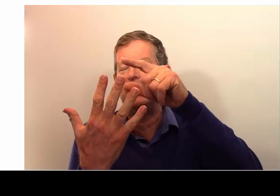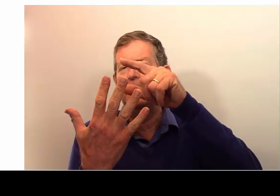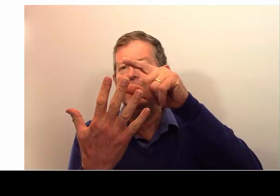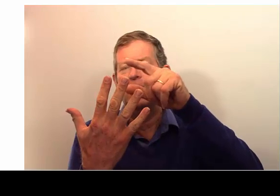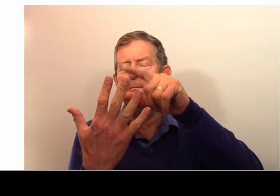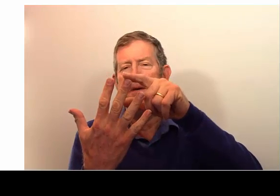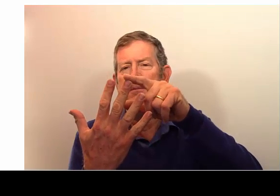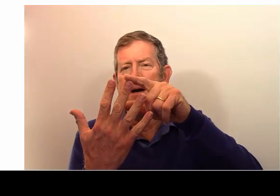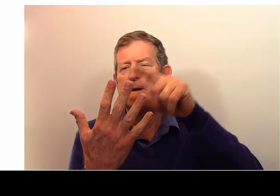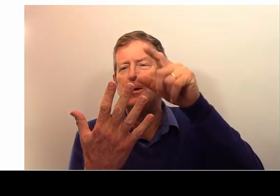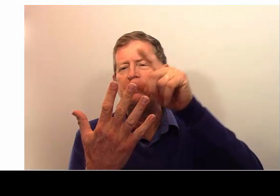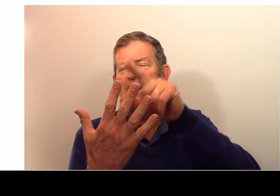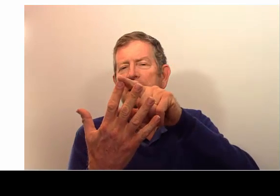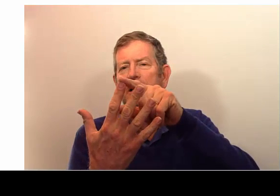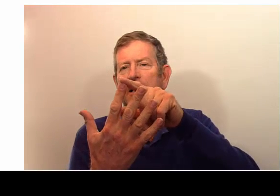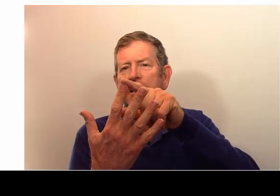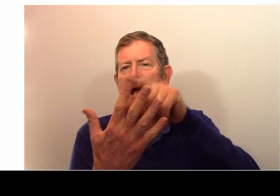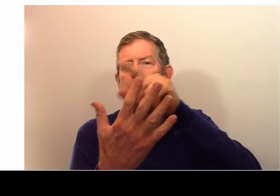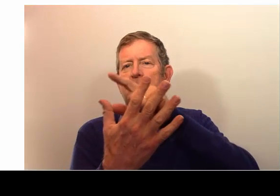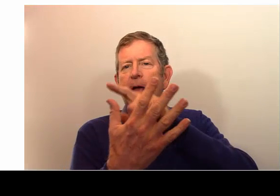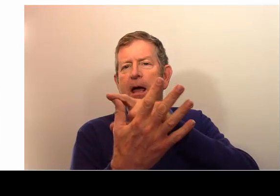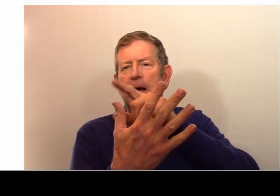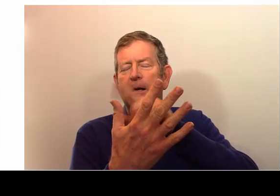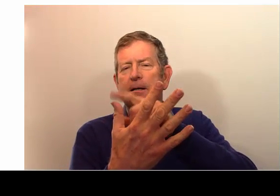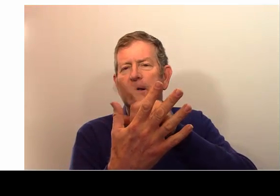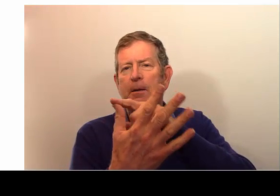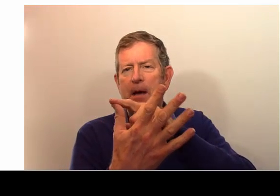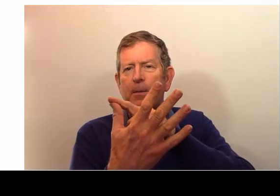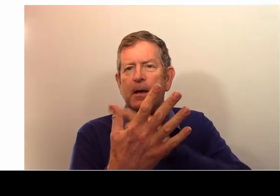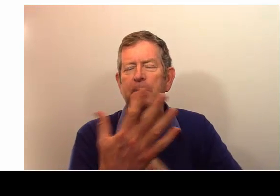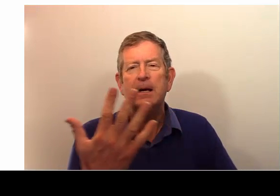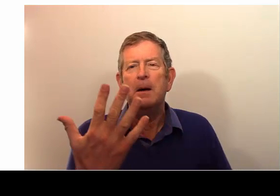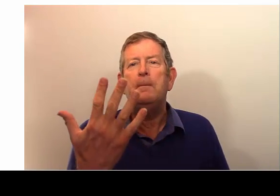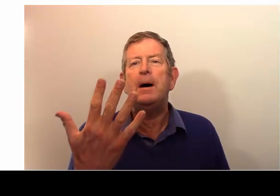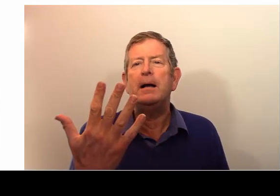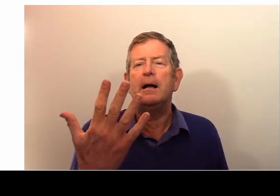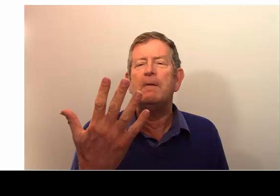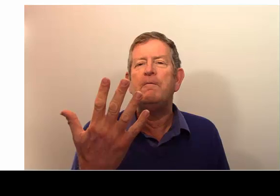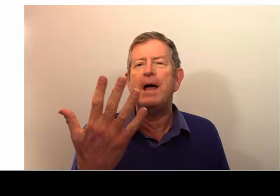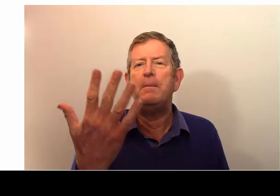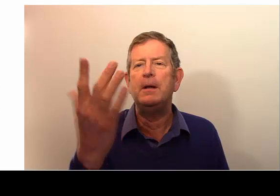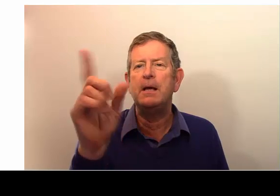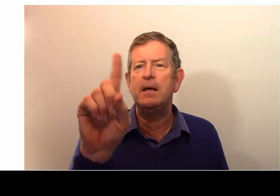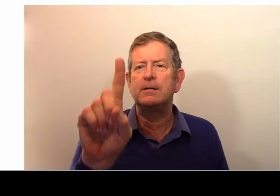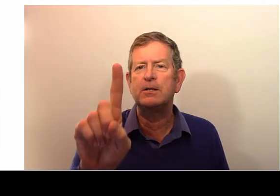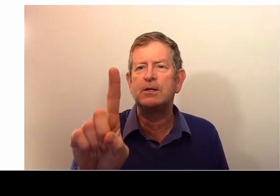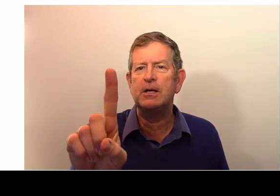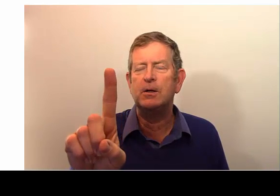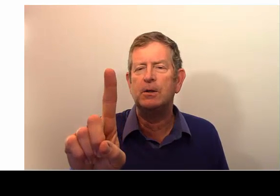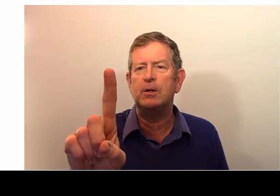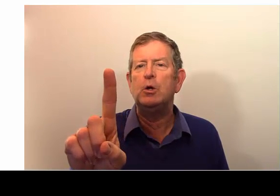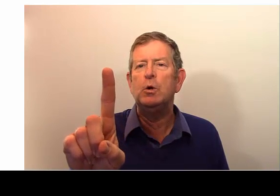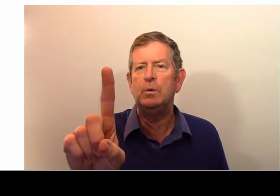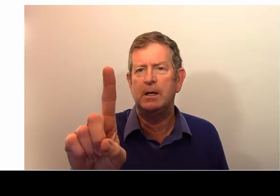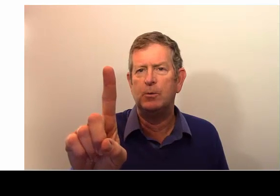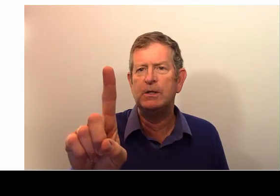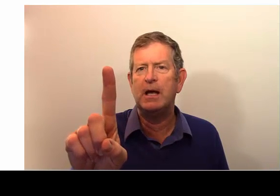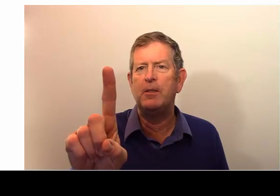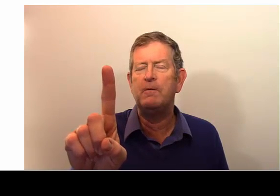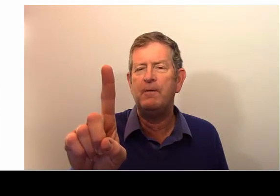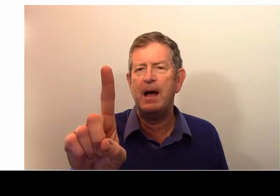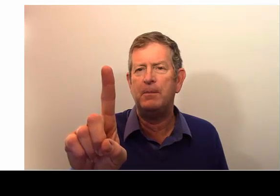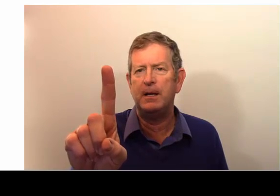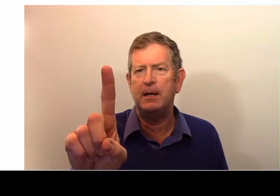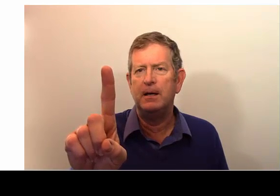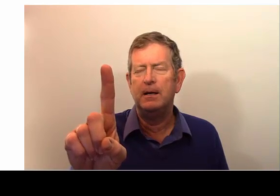Carol, Michael, Kathy, and the baby. But a family is a single unit. We